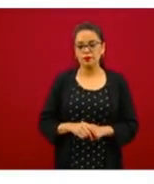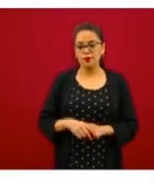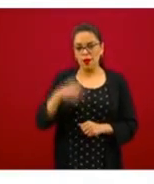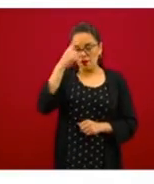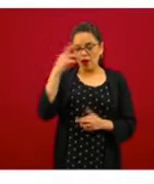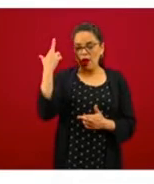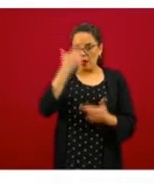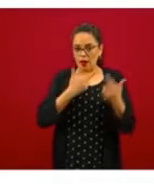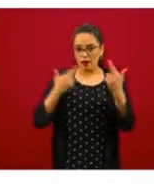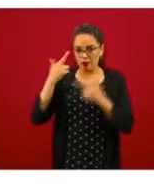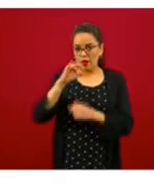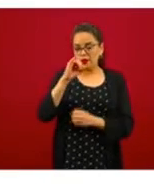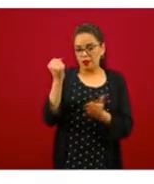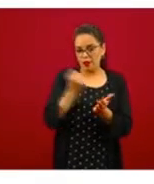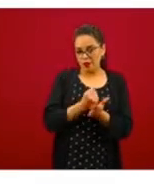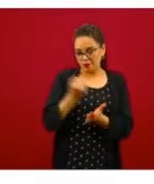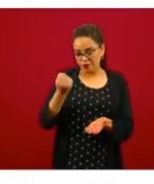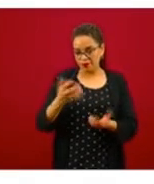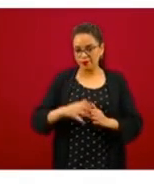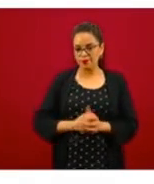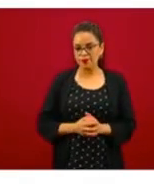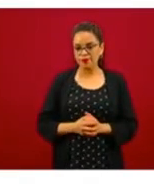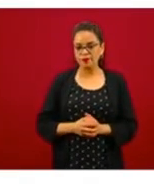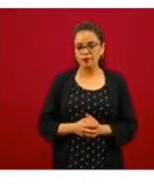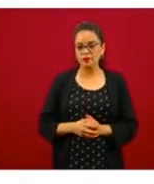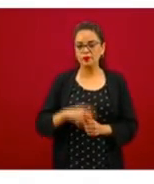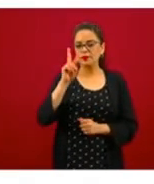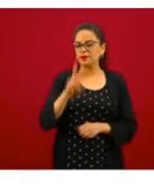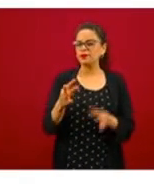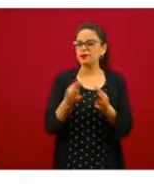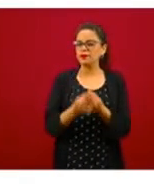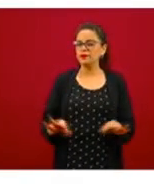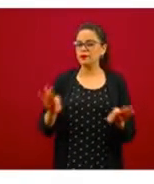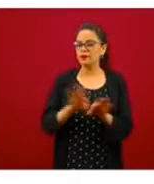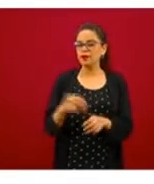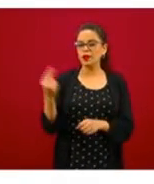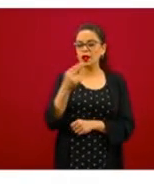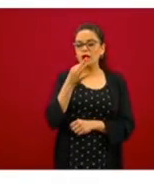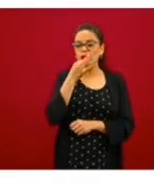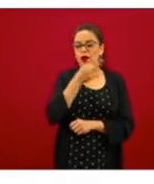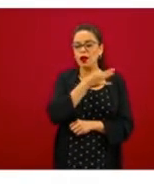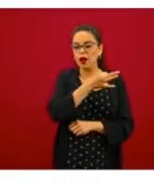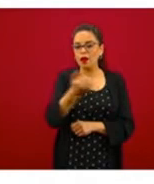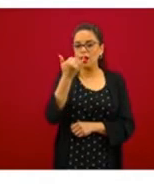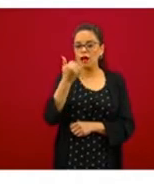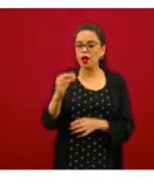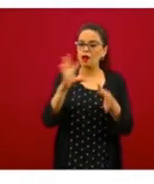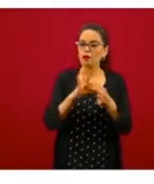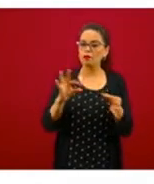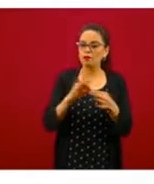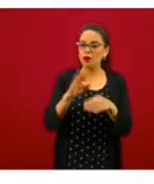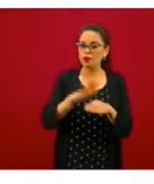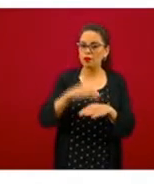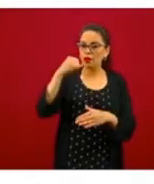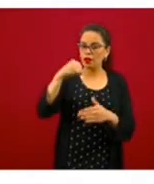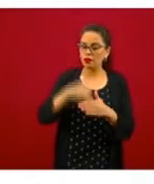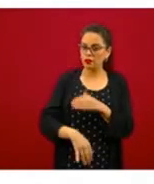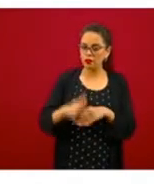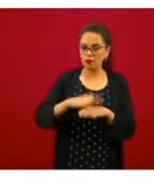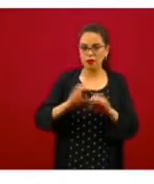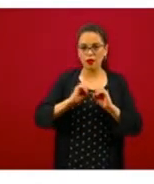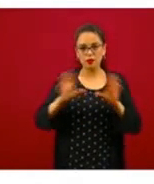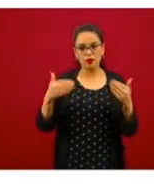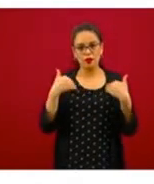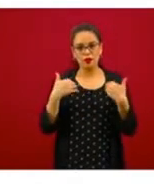creo que algo bien There's importante something very que debemos important here, de destacar y de something we comunicar should y highlight, de explicar muy and bien that we a should la población,